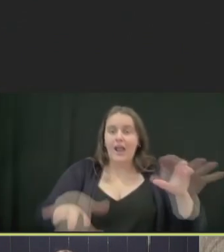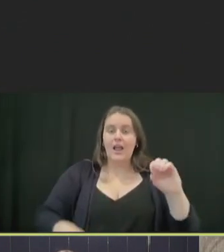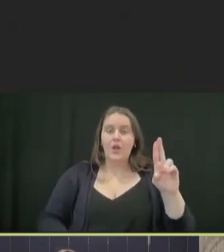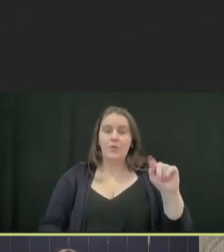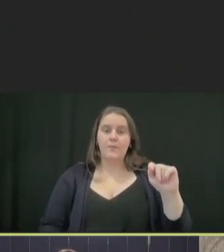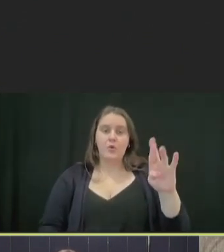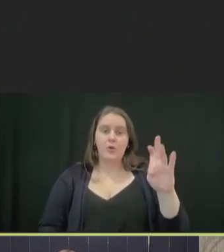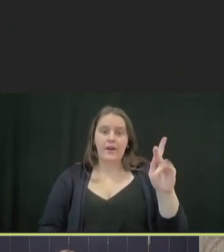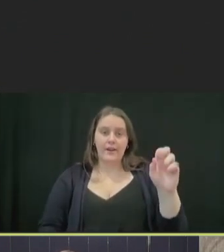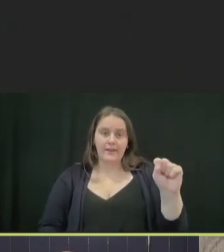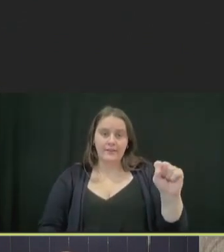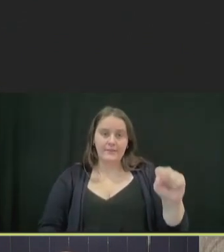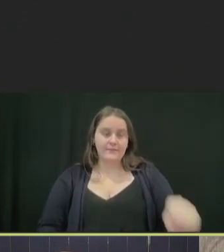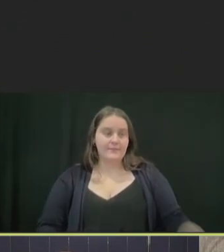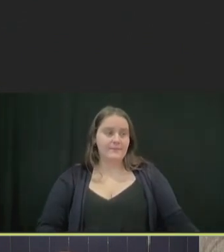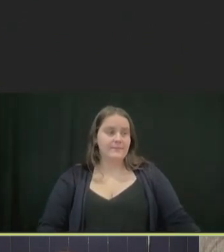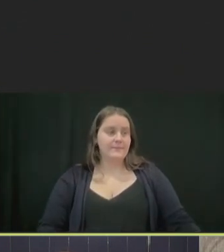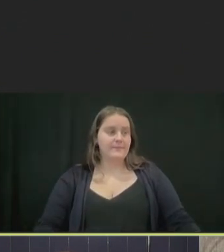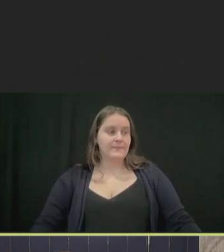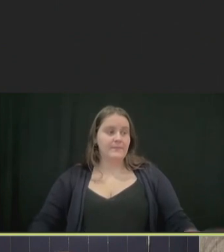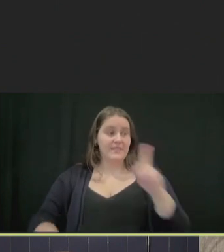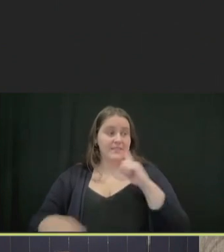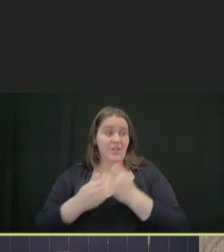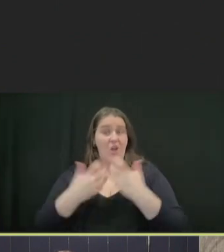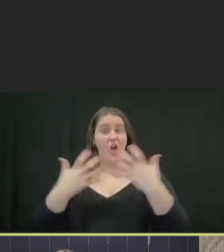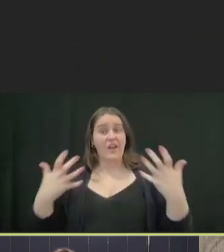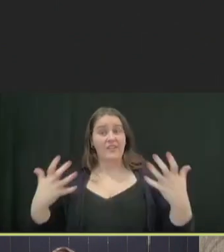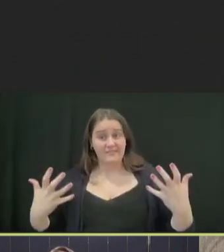So there's a lot here. The thoughts?